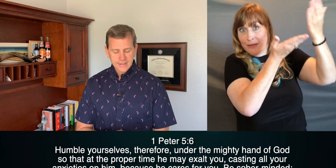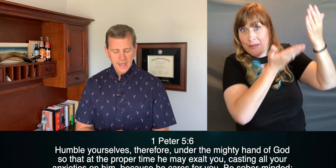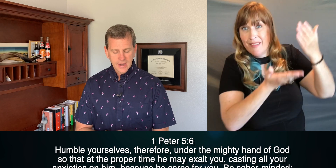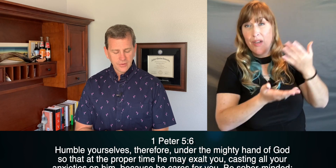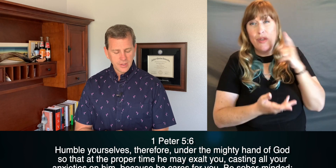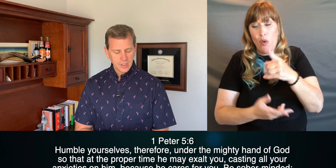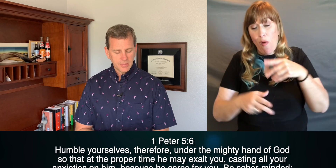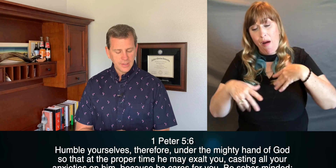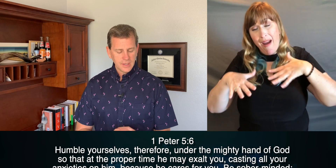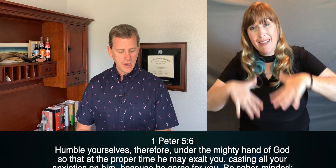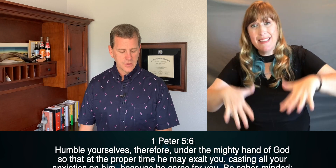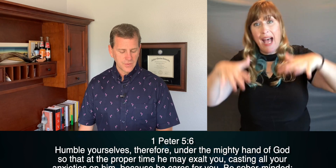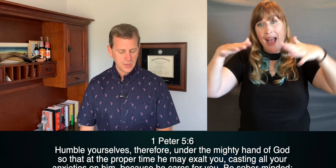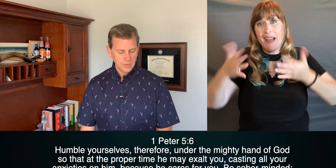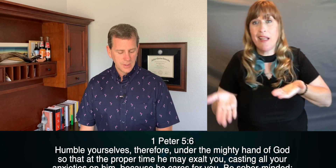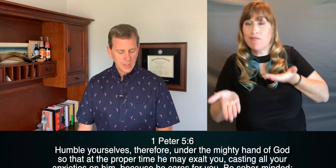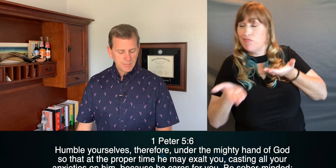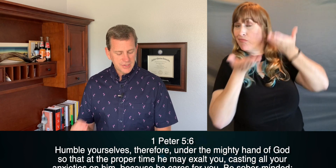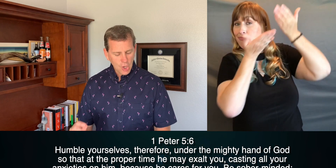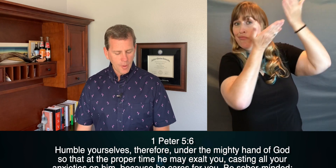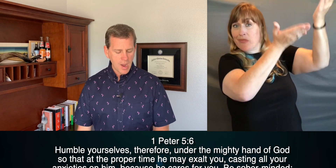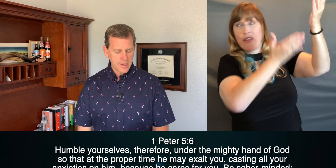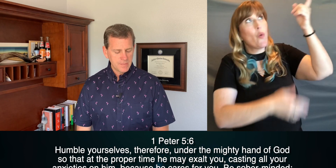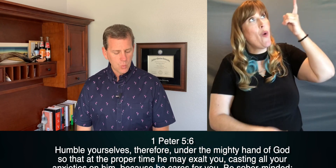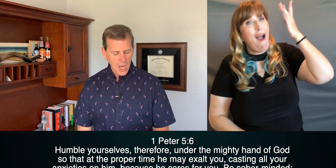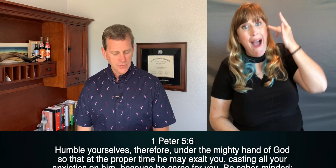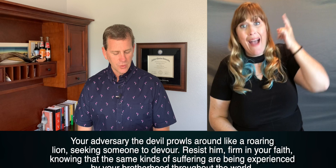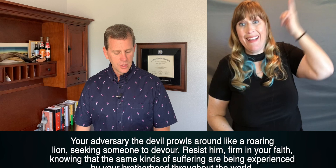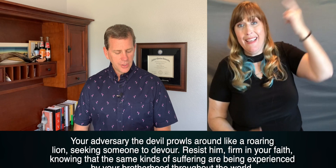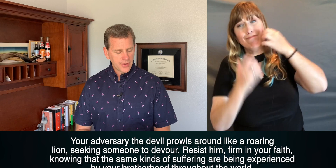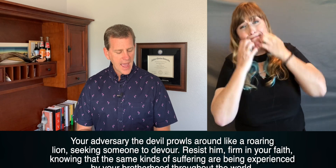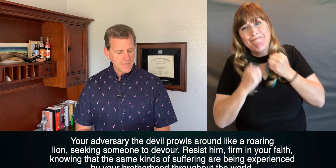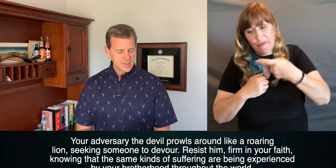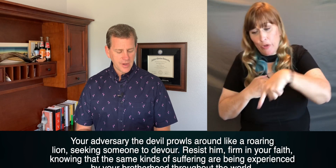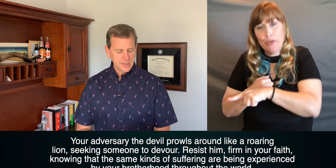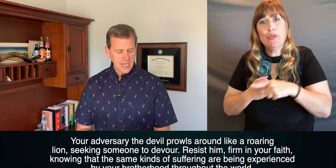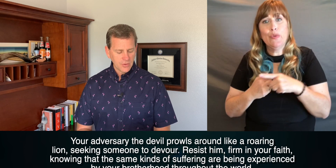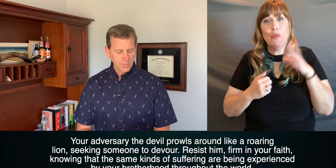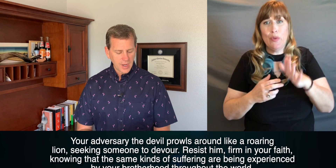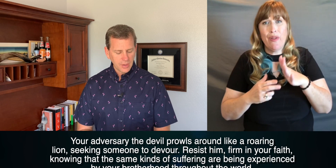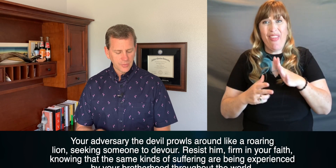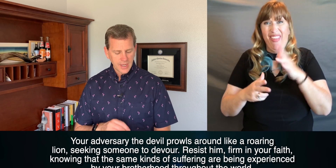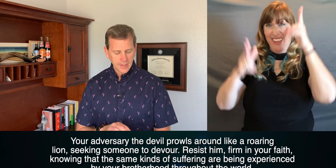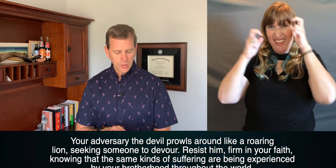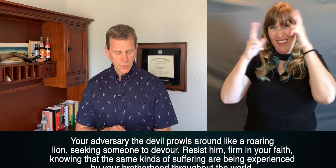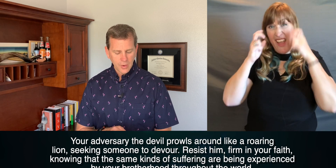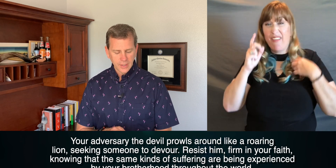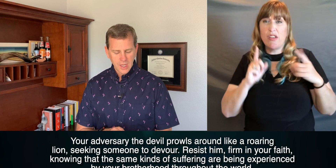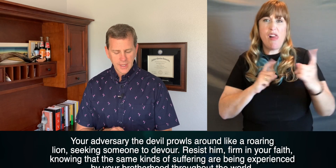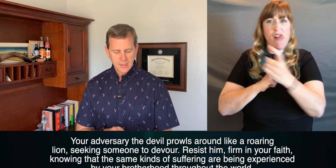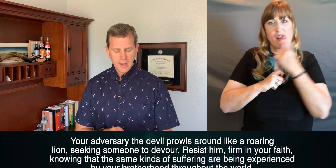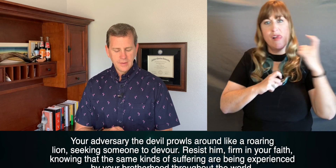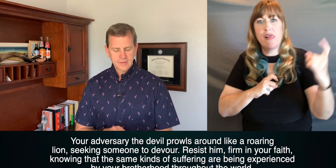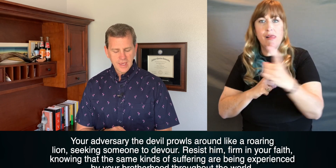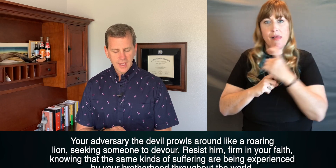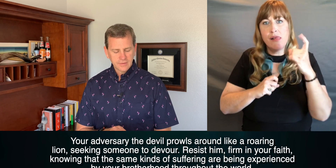your anxieties on him because he cares for you. Be sober-minded, be watchful. Your adversary, the devil, prowls around like a roaring